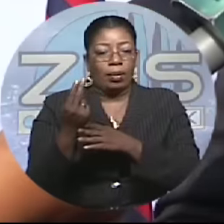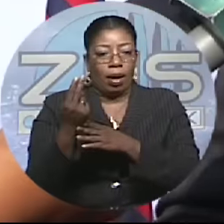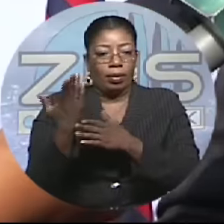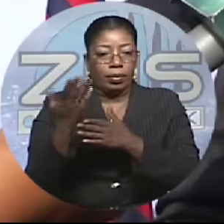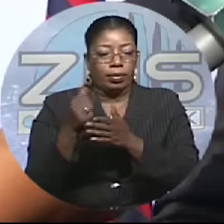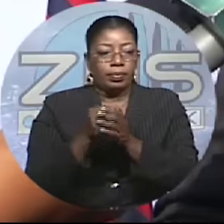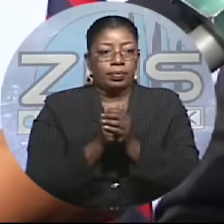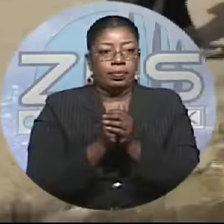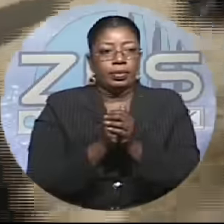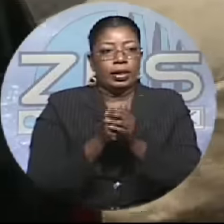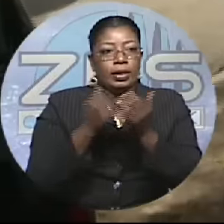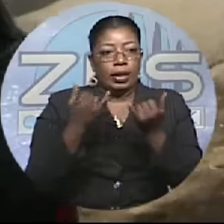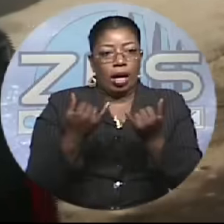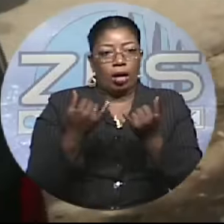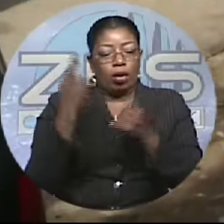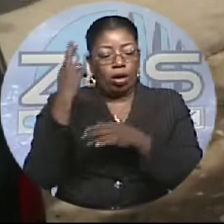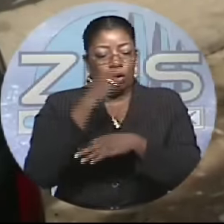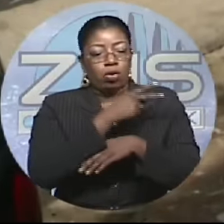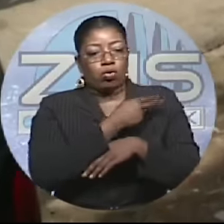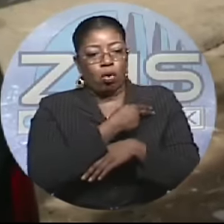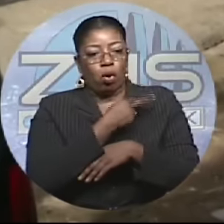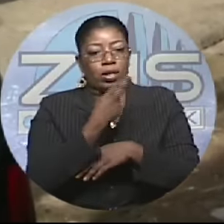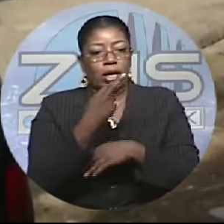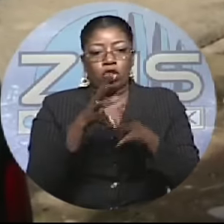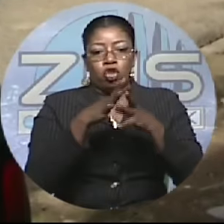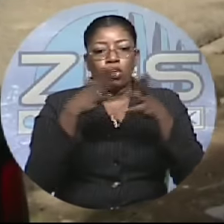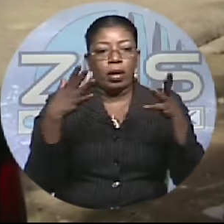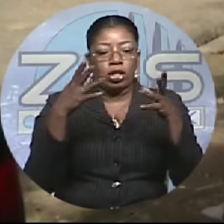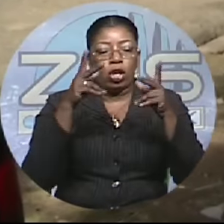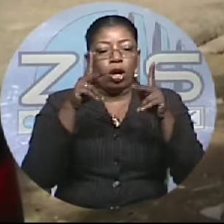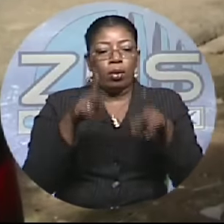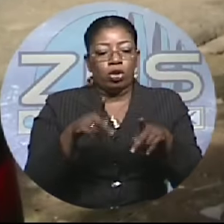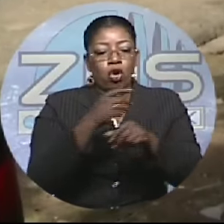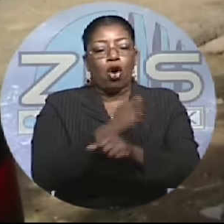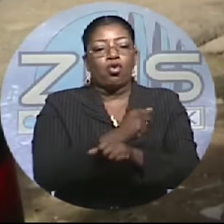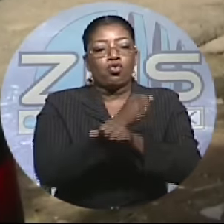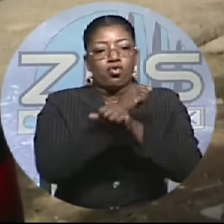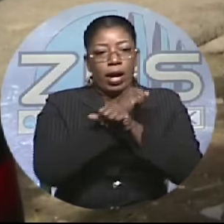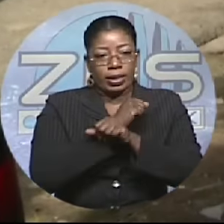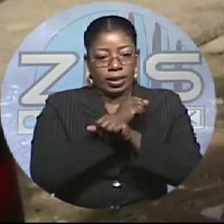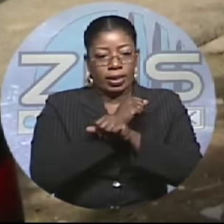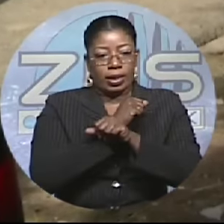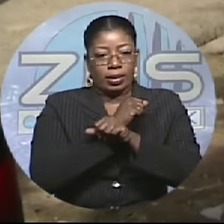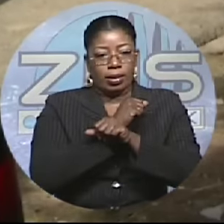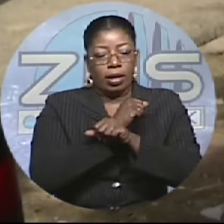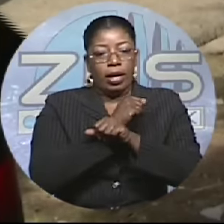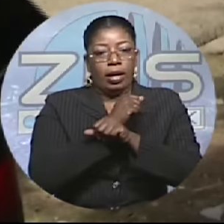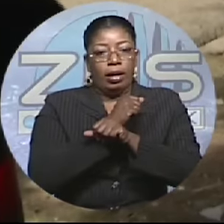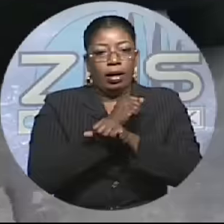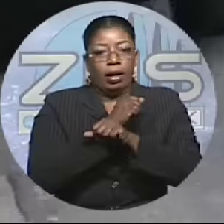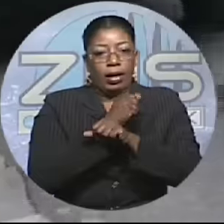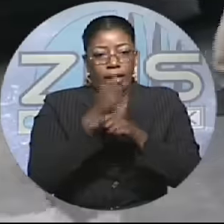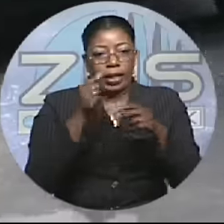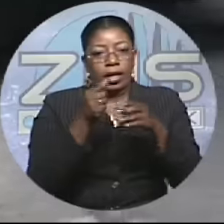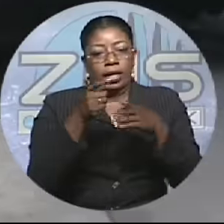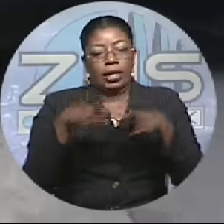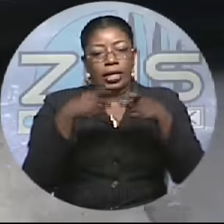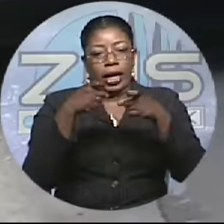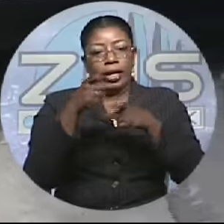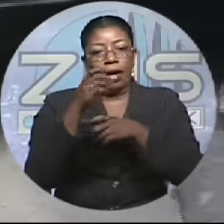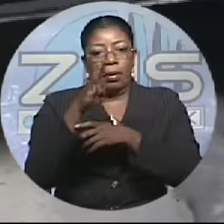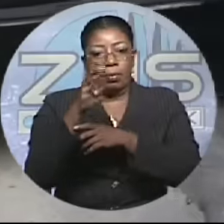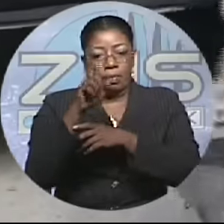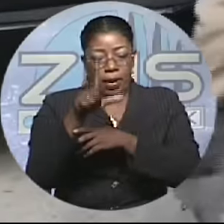Rowe said that far too many persons who are arrested, imprisoned, and released on bail end up dead. He added